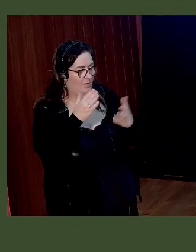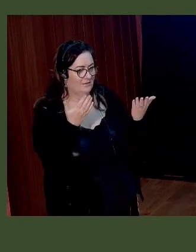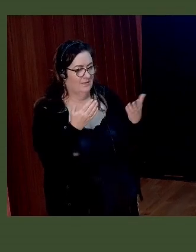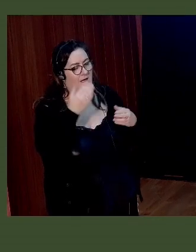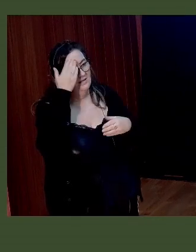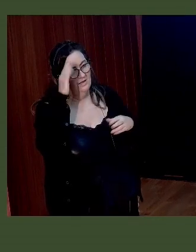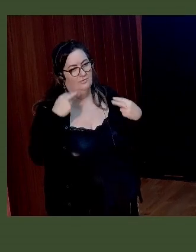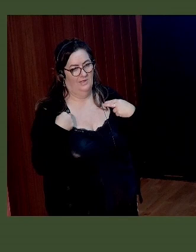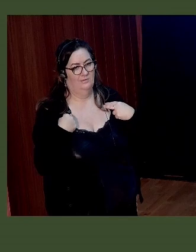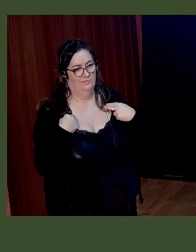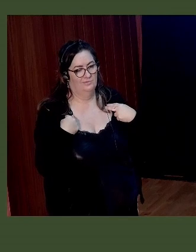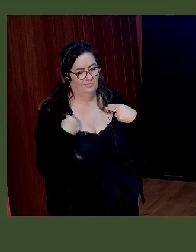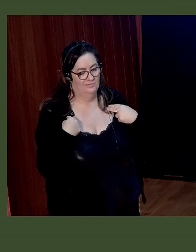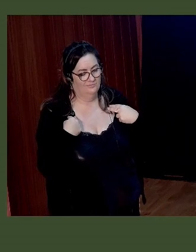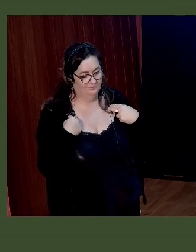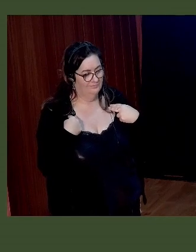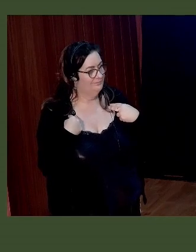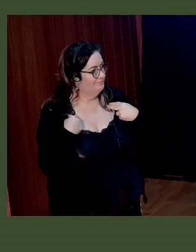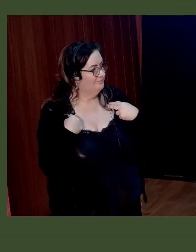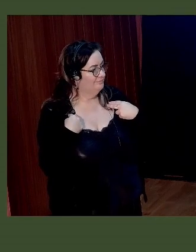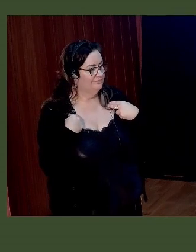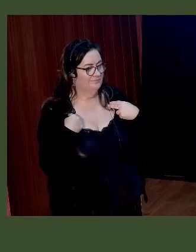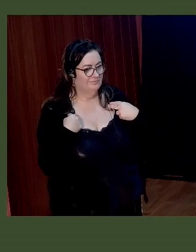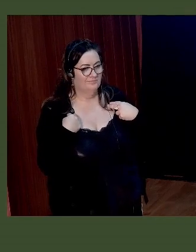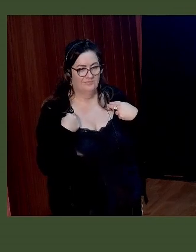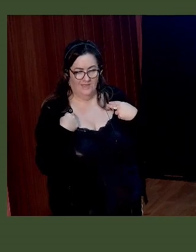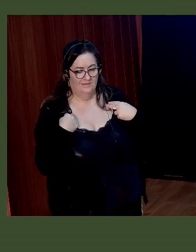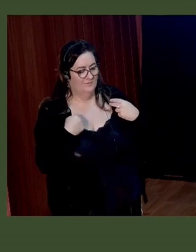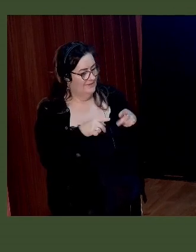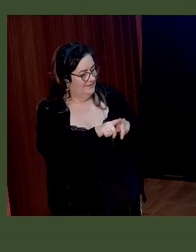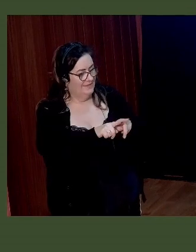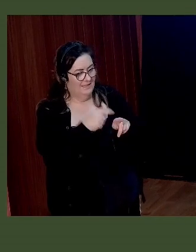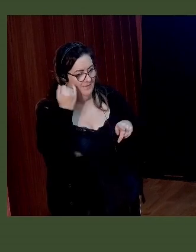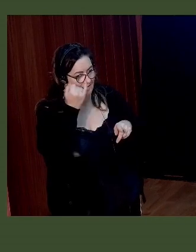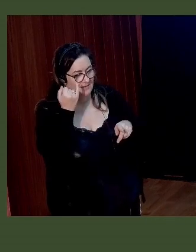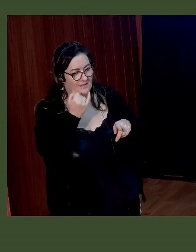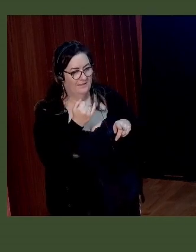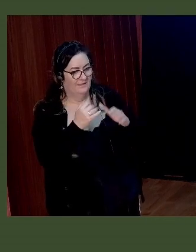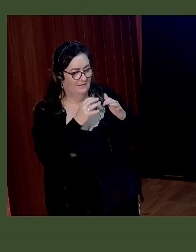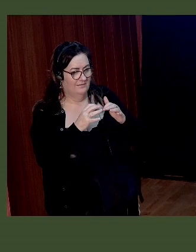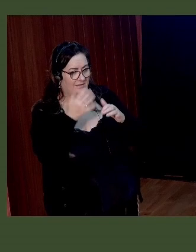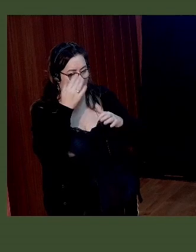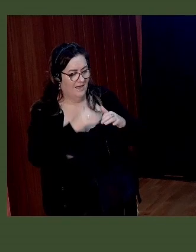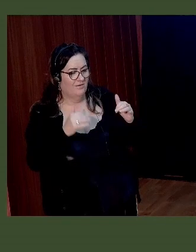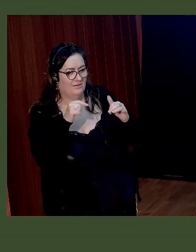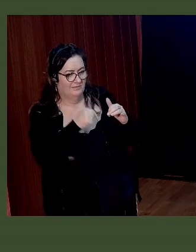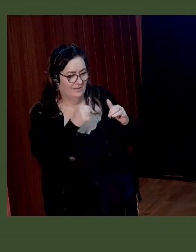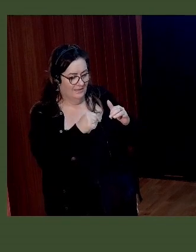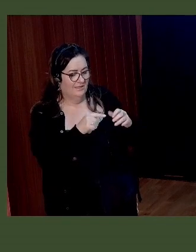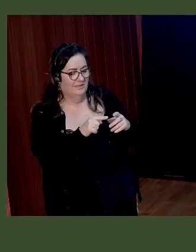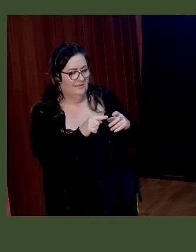language. Seán Caitrin dealt with the same theme in Forest Fasar Éireann, which